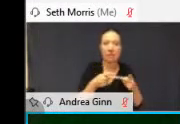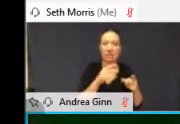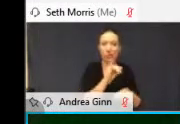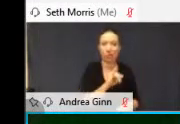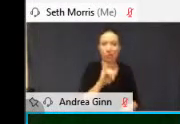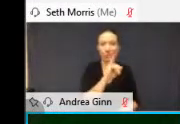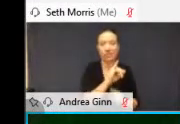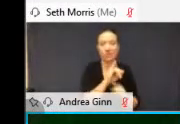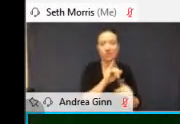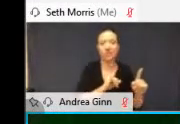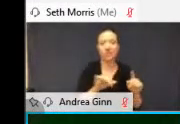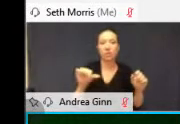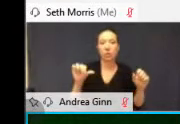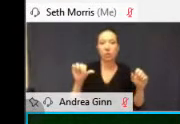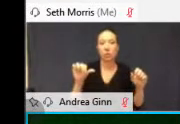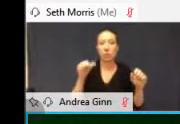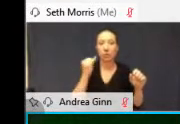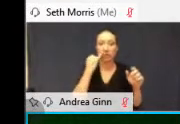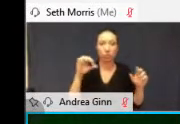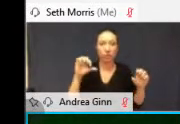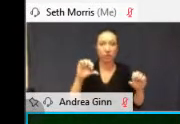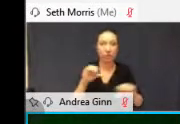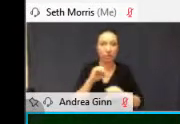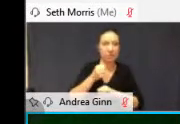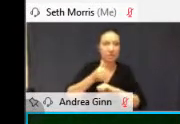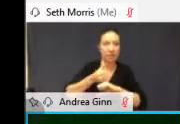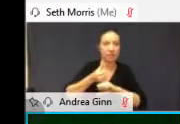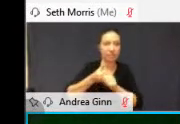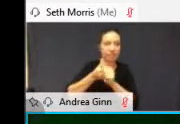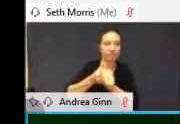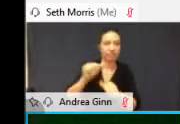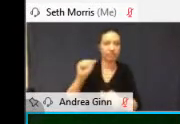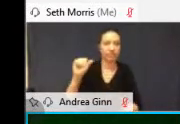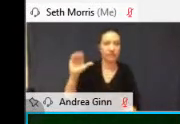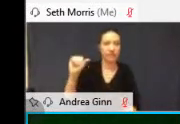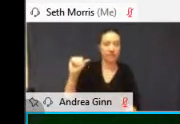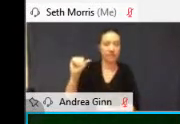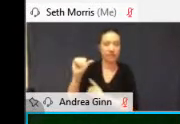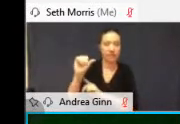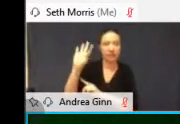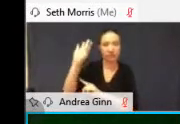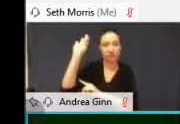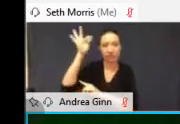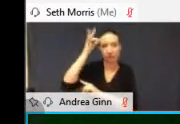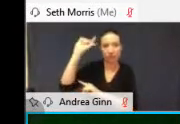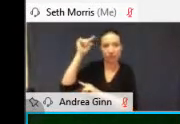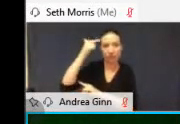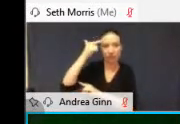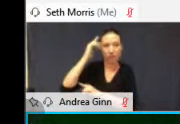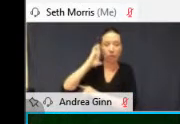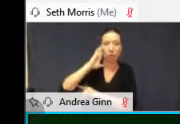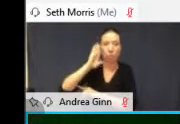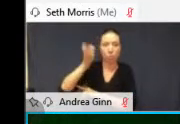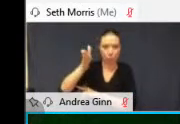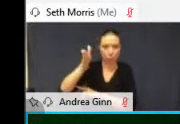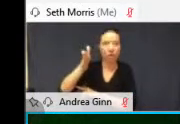option under the Affordable Care Act, the federal government allows this. They would pay only